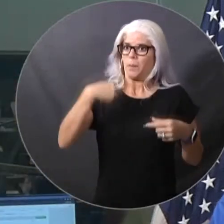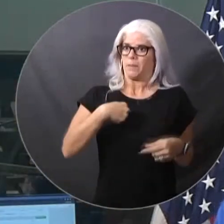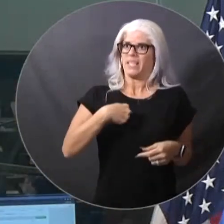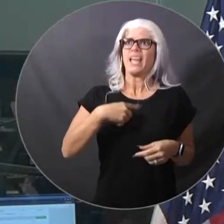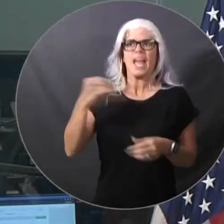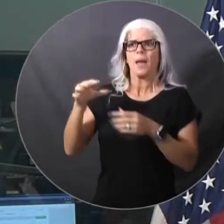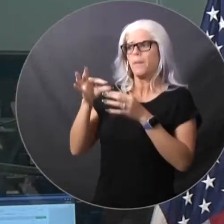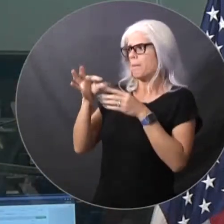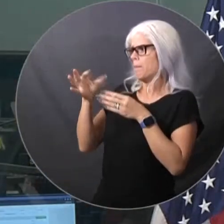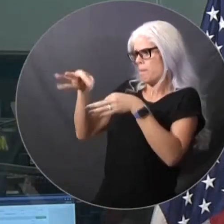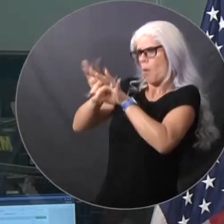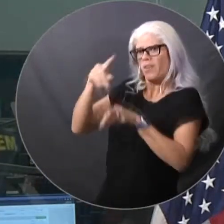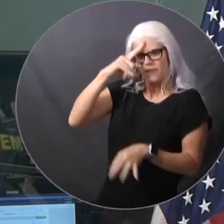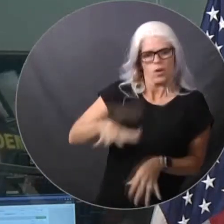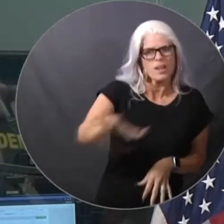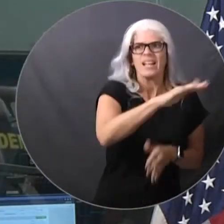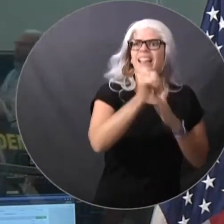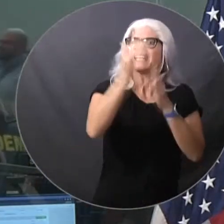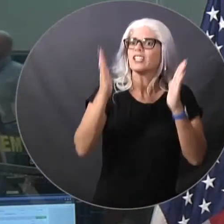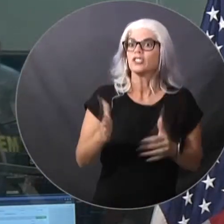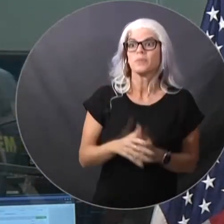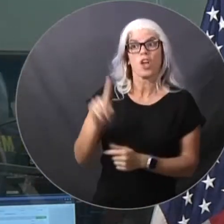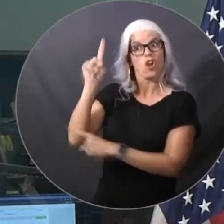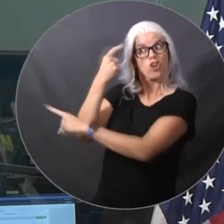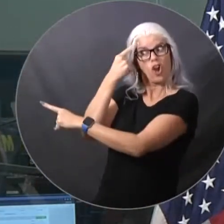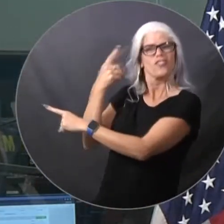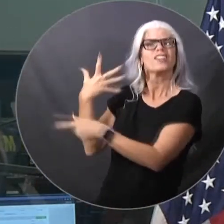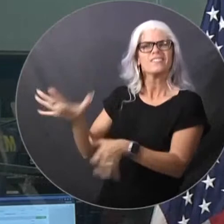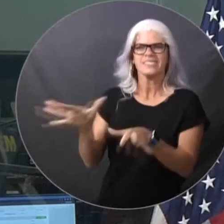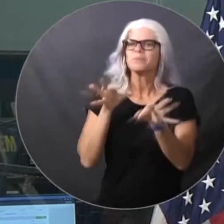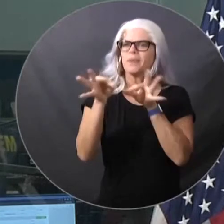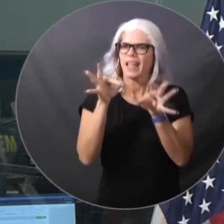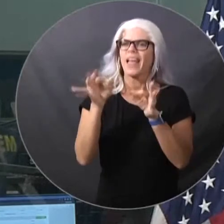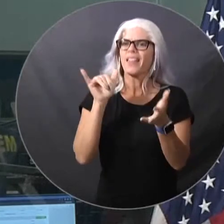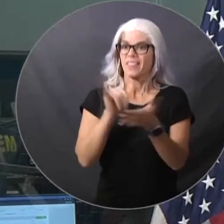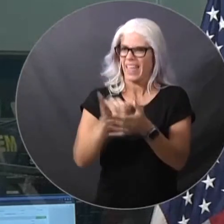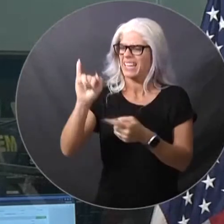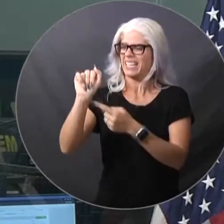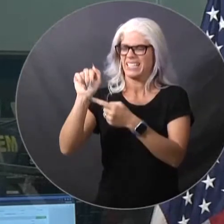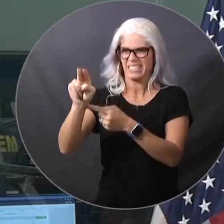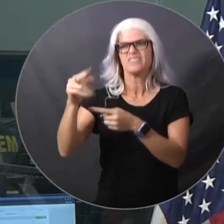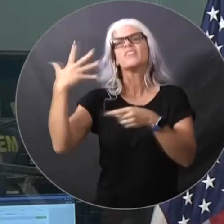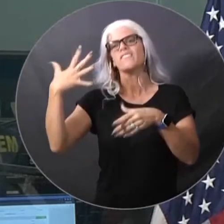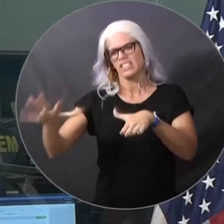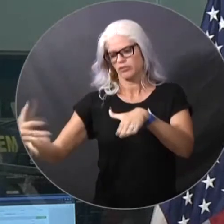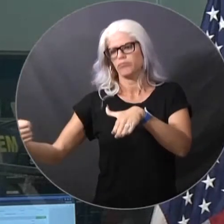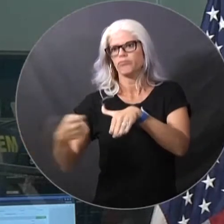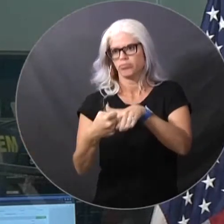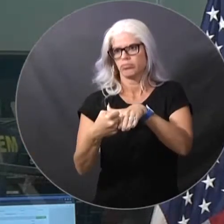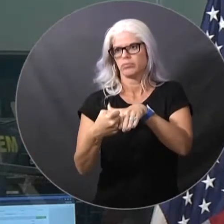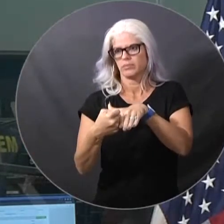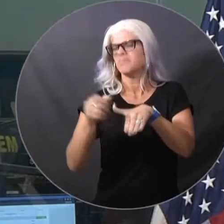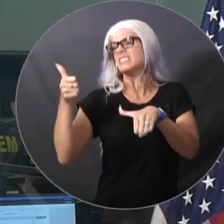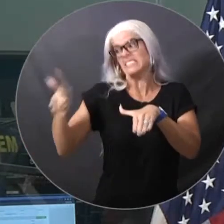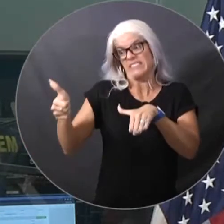As the governor said, Hurricane Ian has made landfall this afternoon as a Category 4, winds of 155 miles an hour. I'm